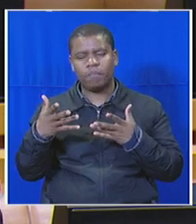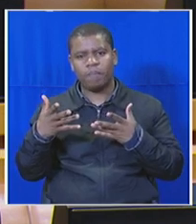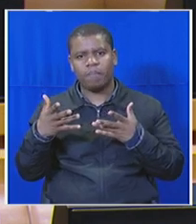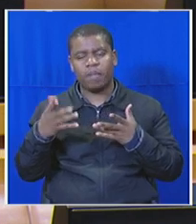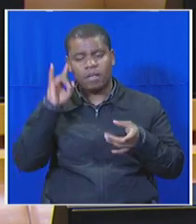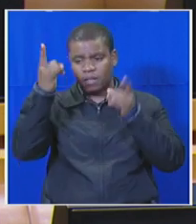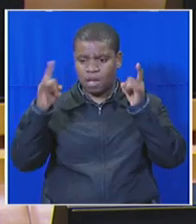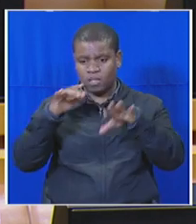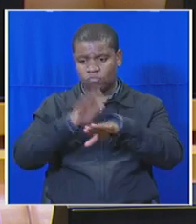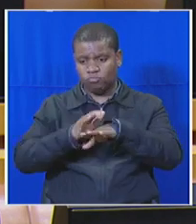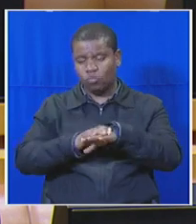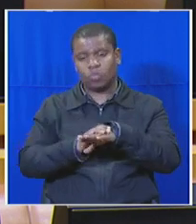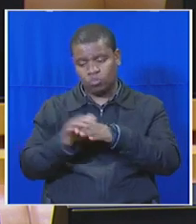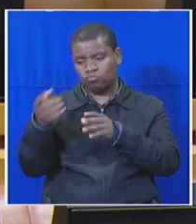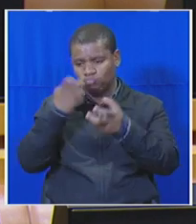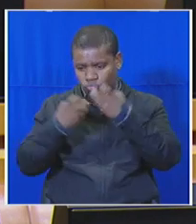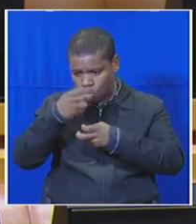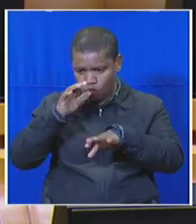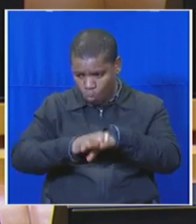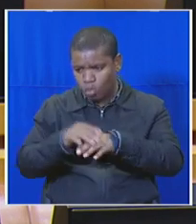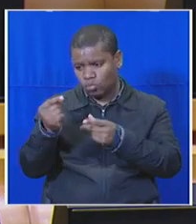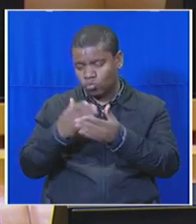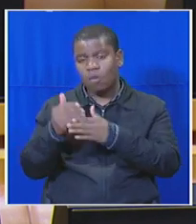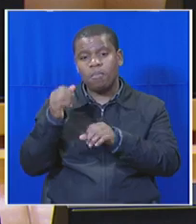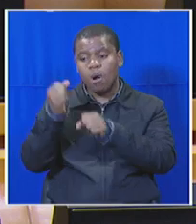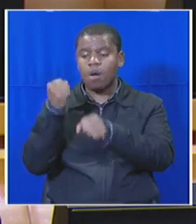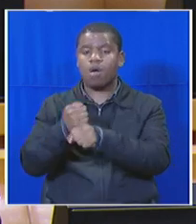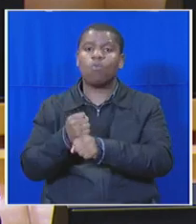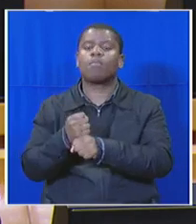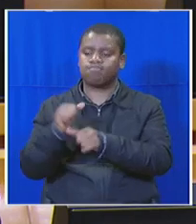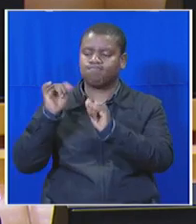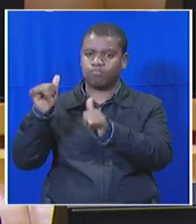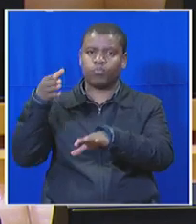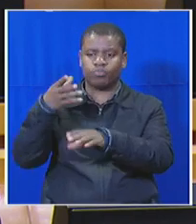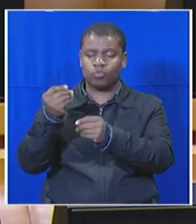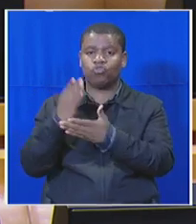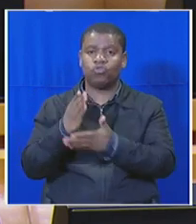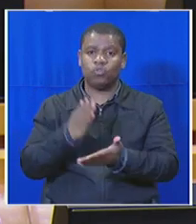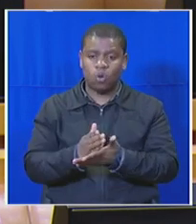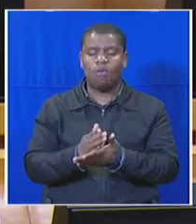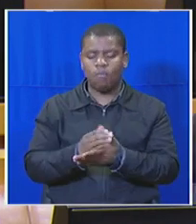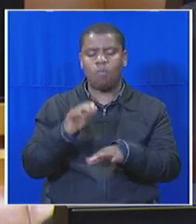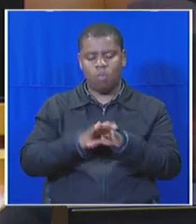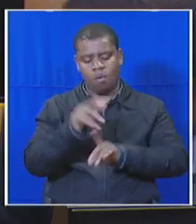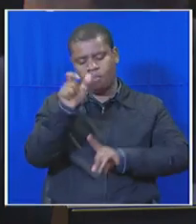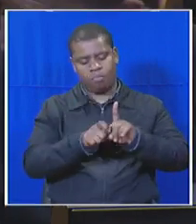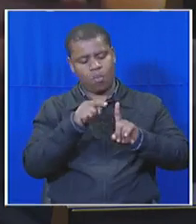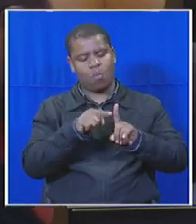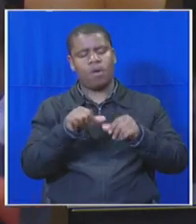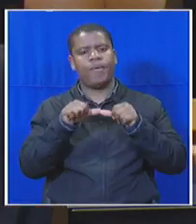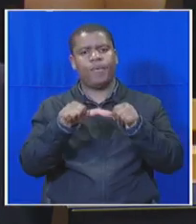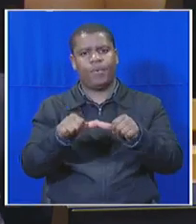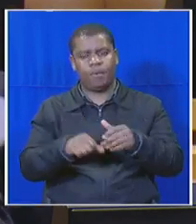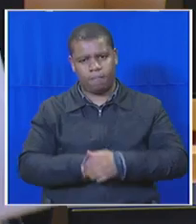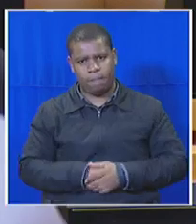dance, and congratulate the organizers of this annual event in their efforts to keep the legacy of Collins Chabane